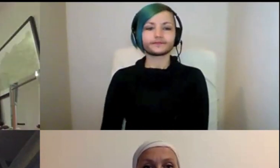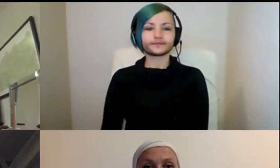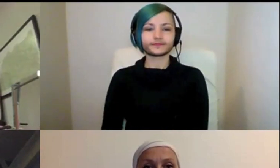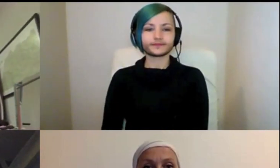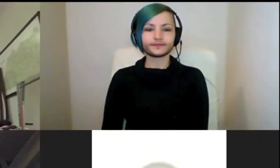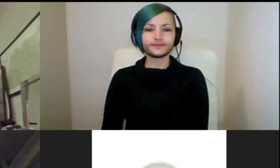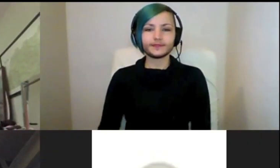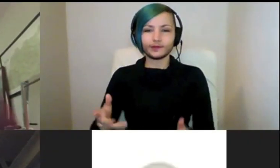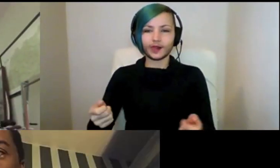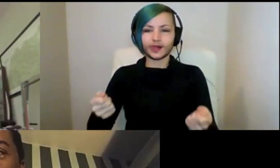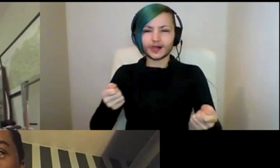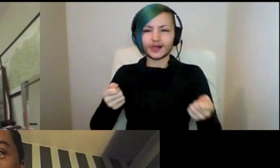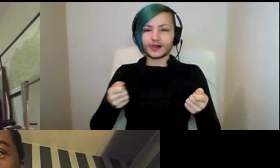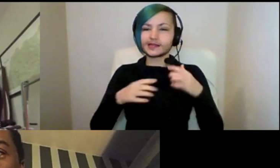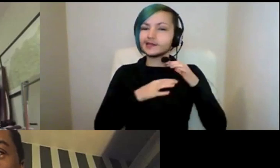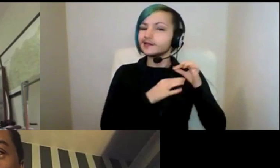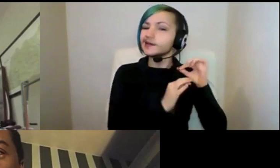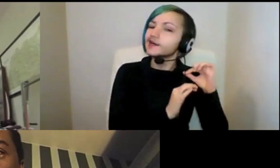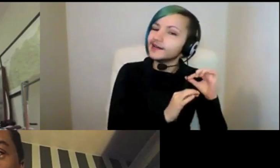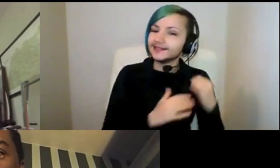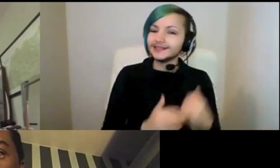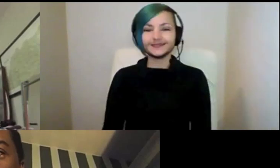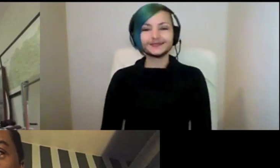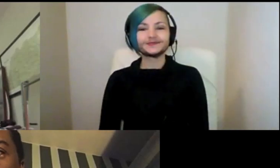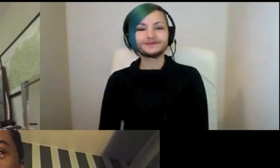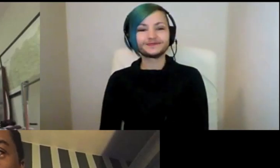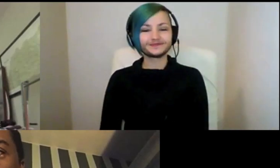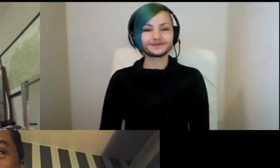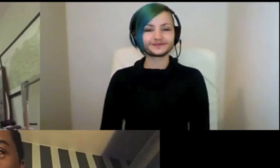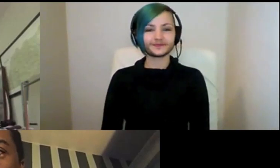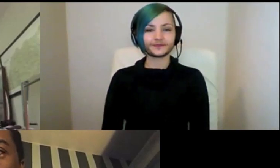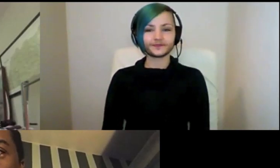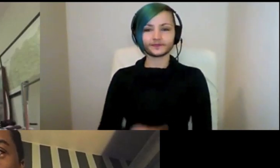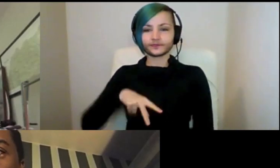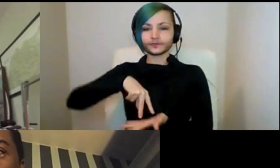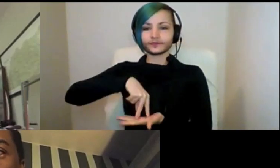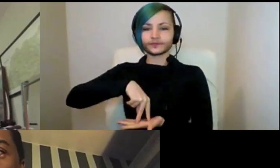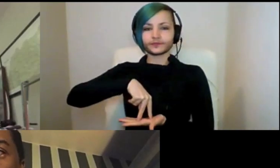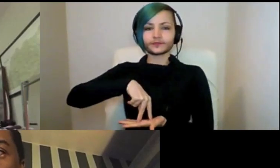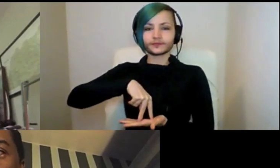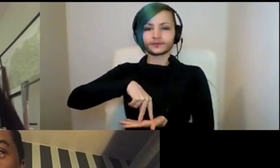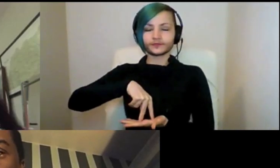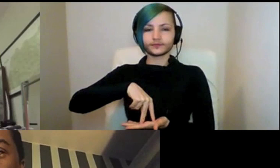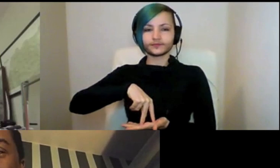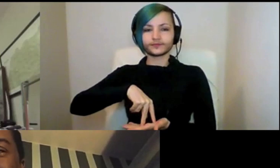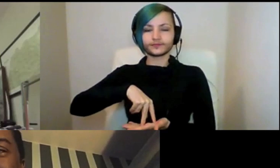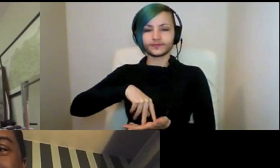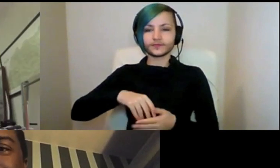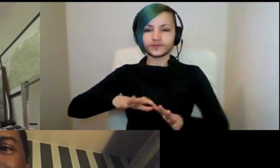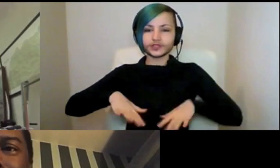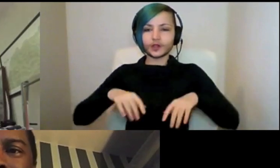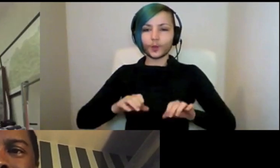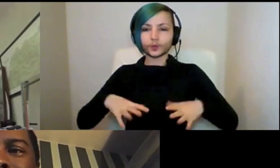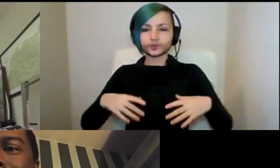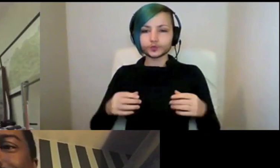to pull this a little bit closer so I can keep my earbuds in. So standing up, just you can loosen your limbs a little